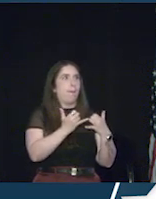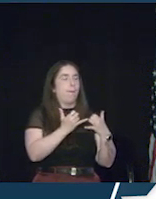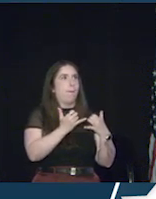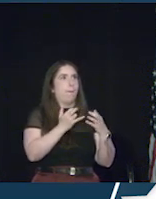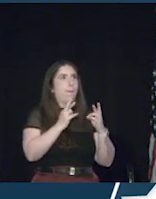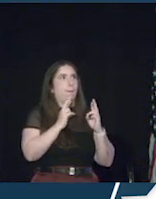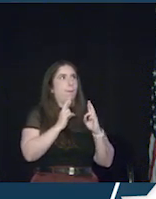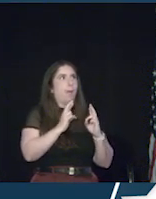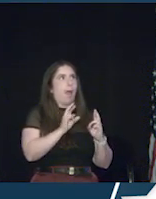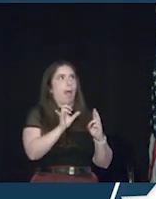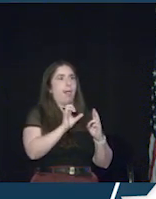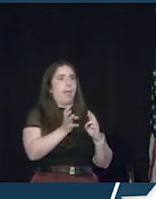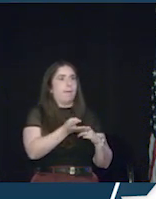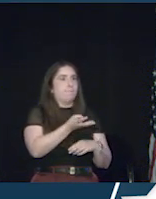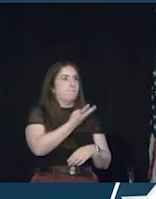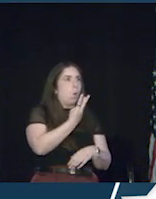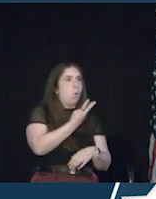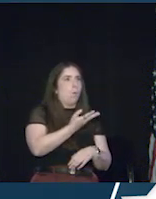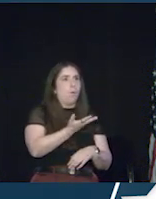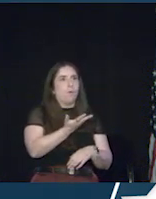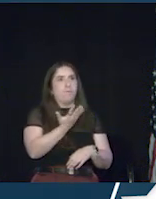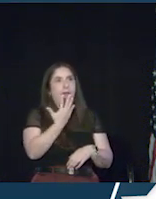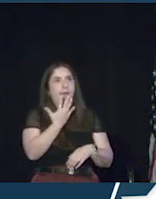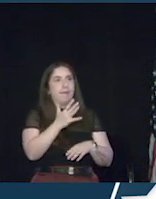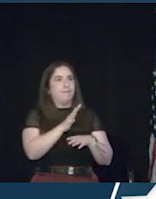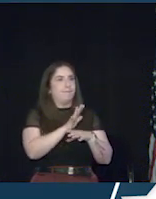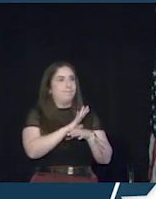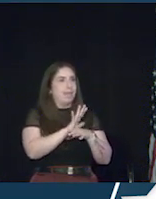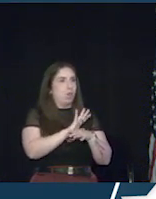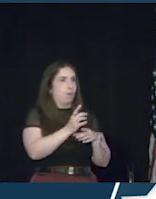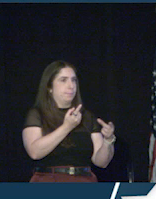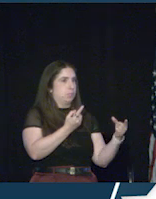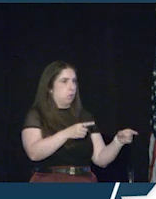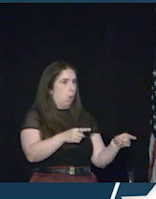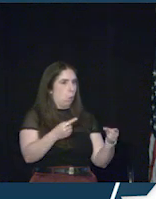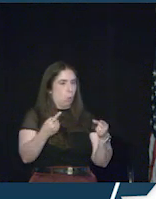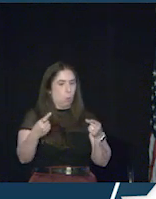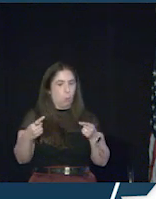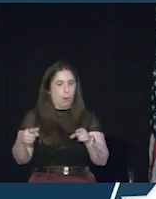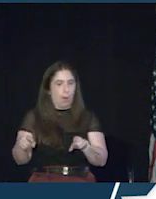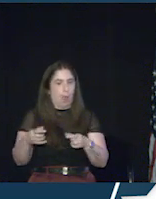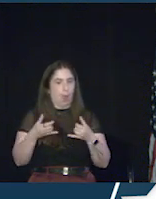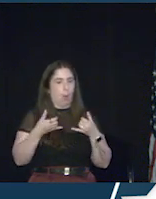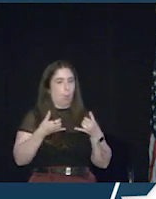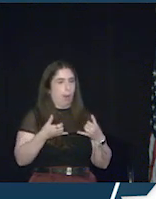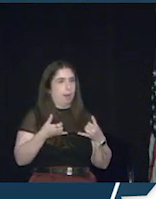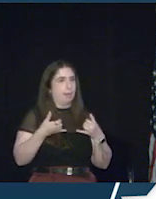4 and 5 films going on, and I might do